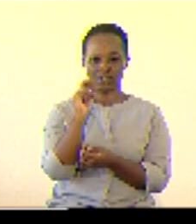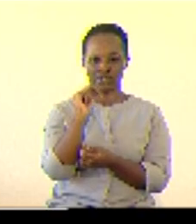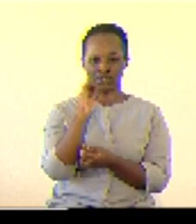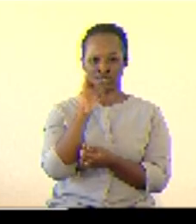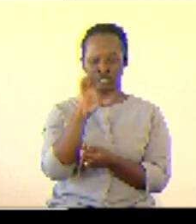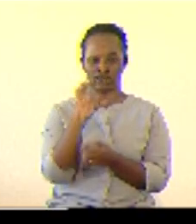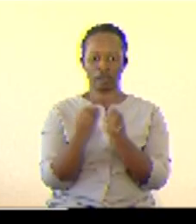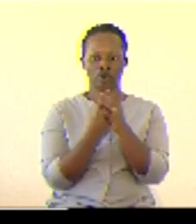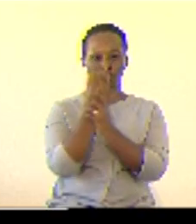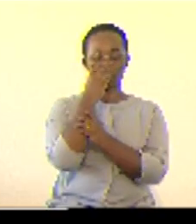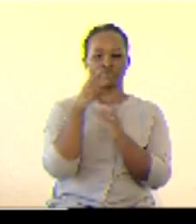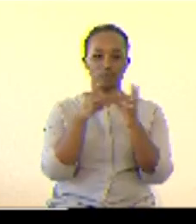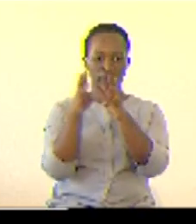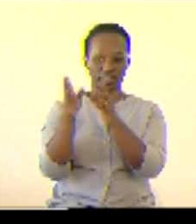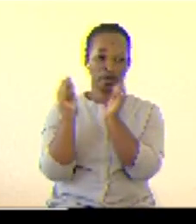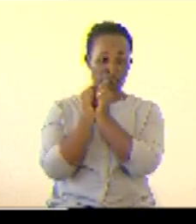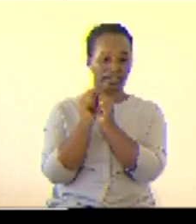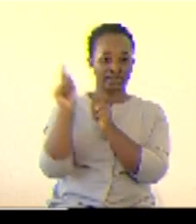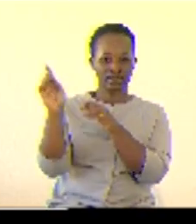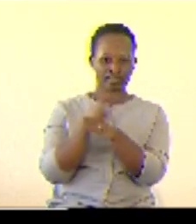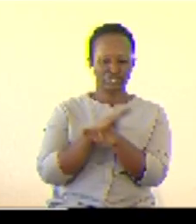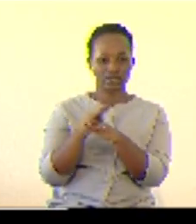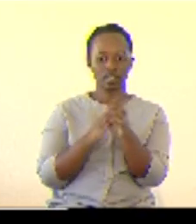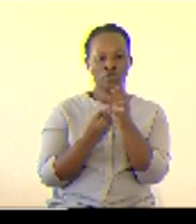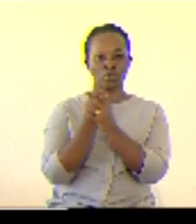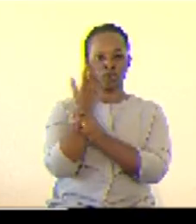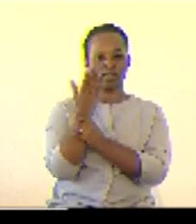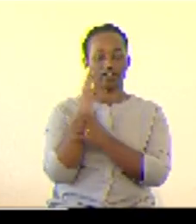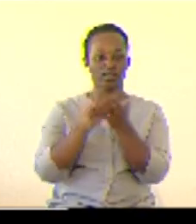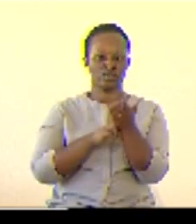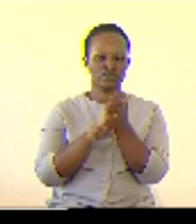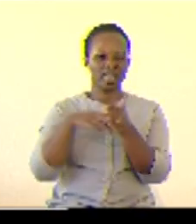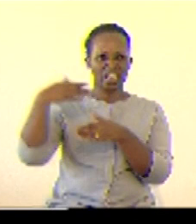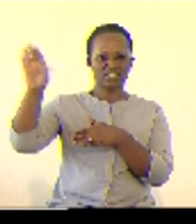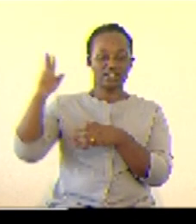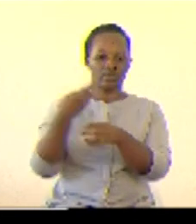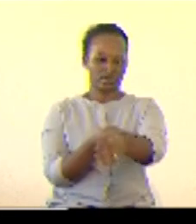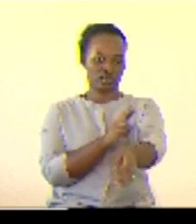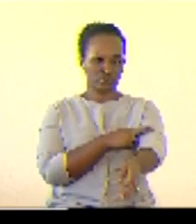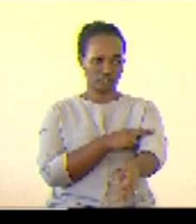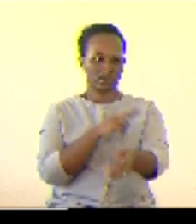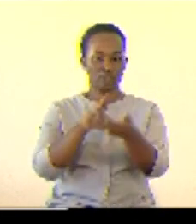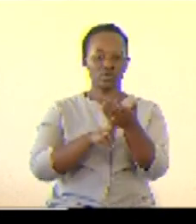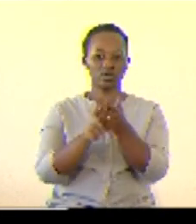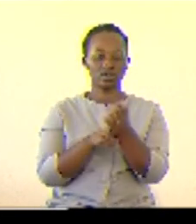one, the business grows and expands using external resources